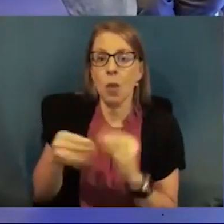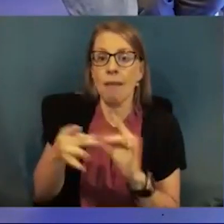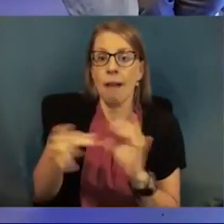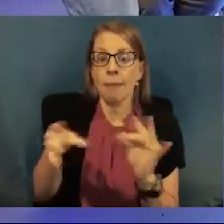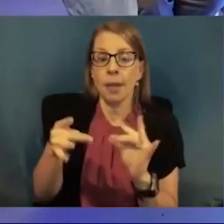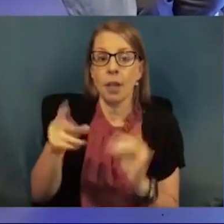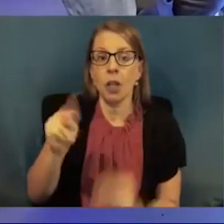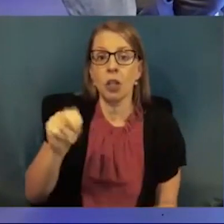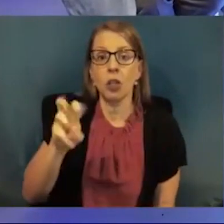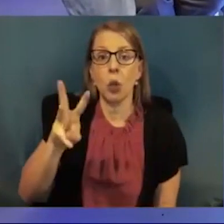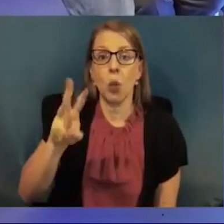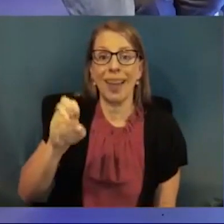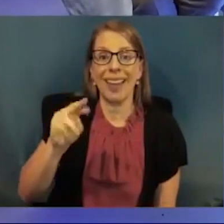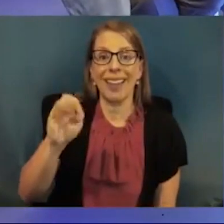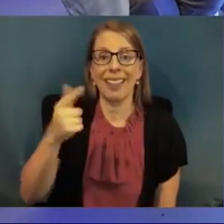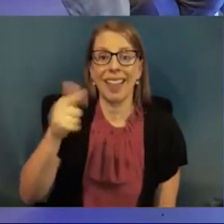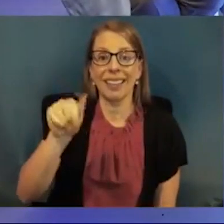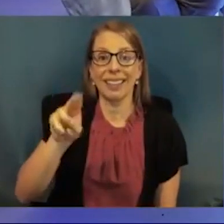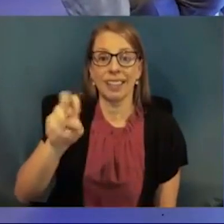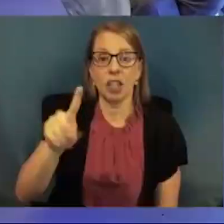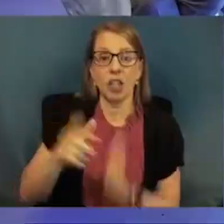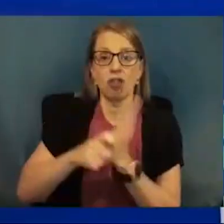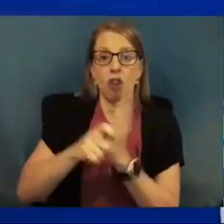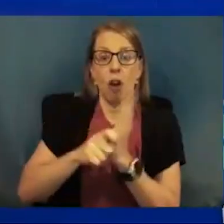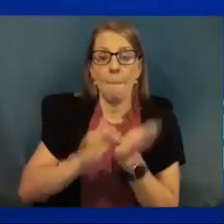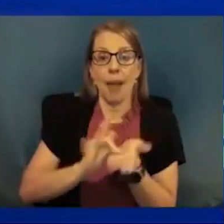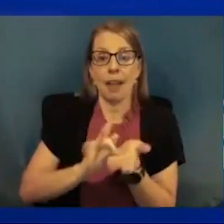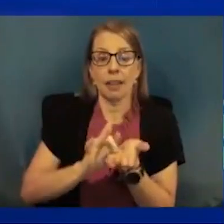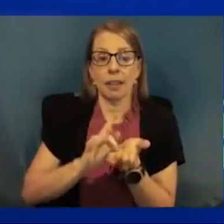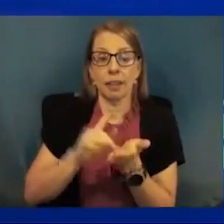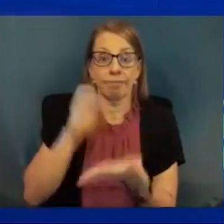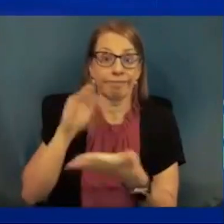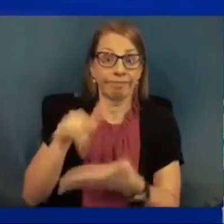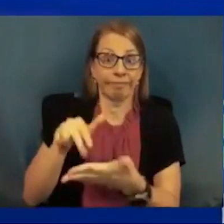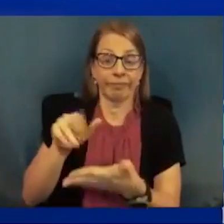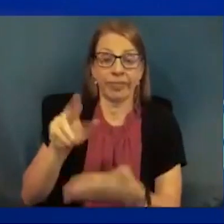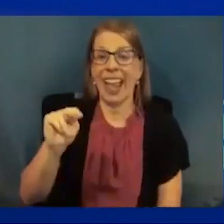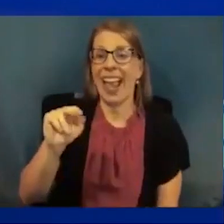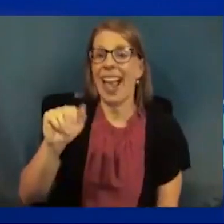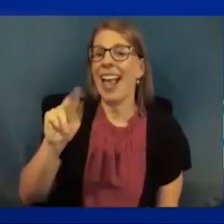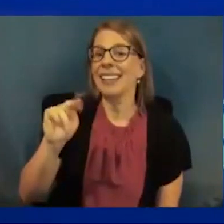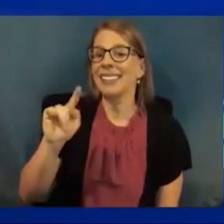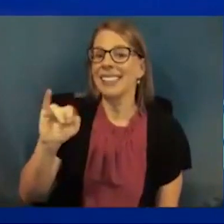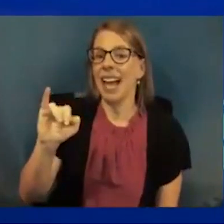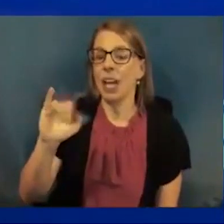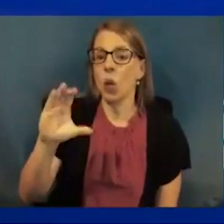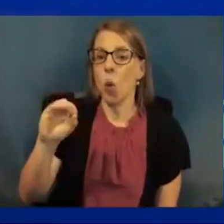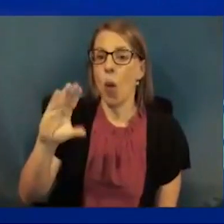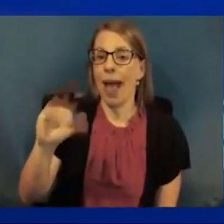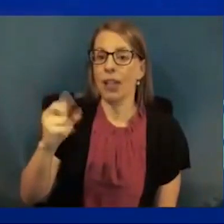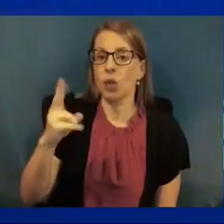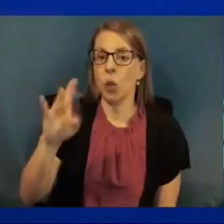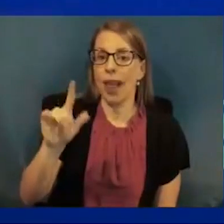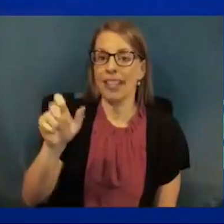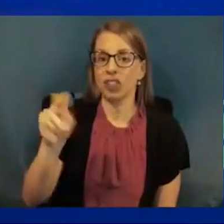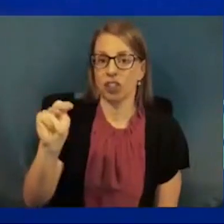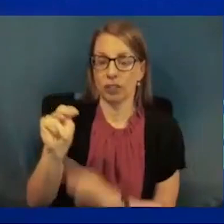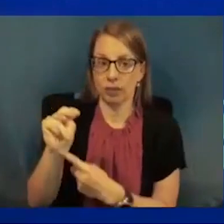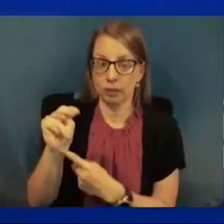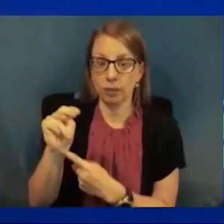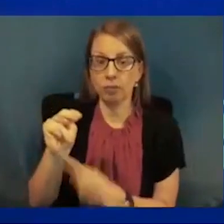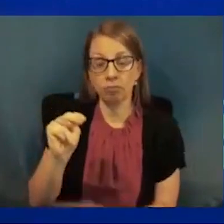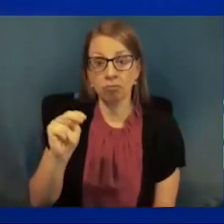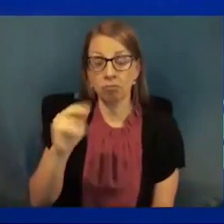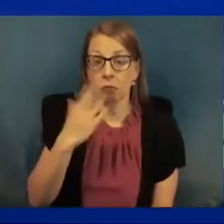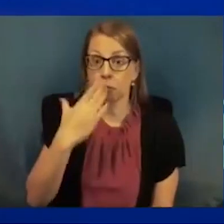had in one of their large studies looking at anticoagulation in COVID-19, showing that it clearly does have a benefit if you have moderate to severe disease. Maybe not as much if you